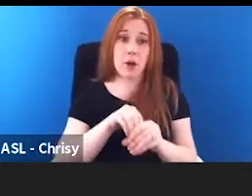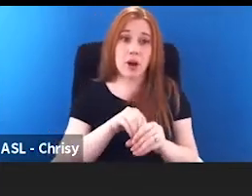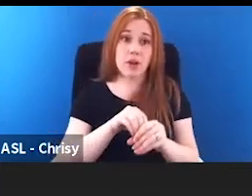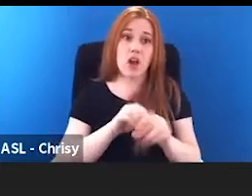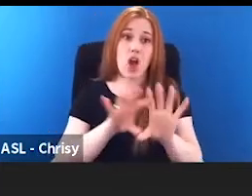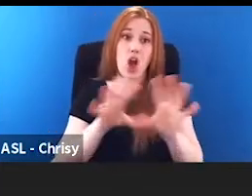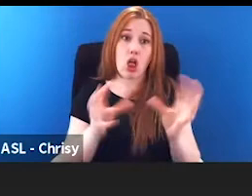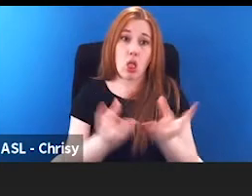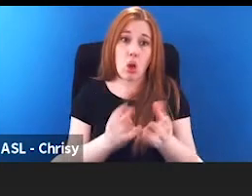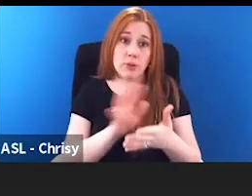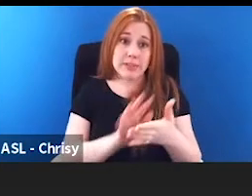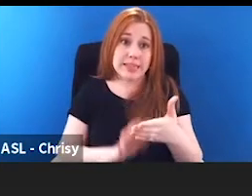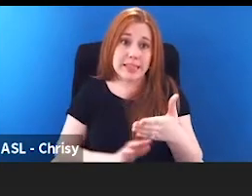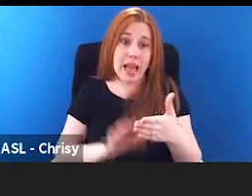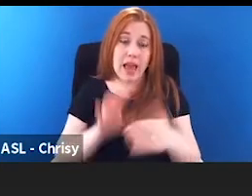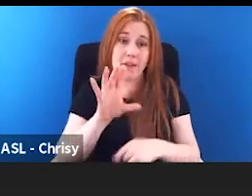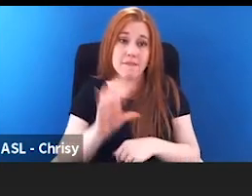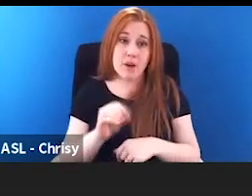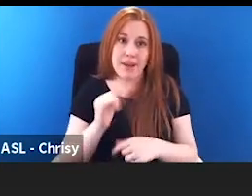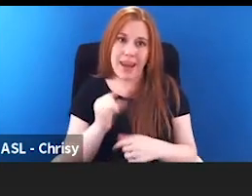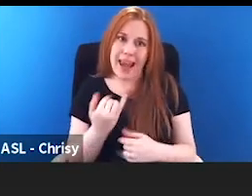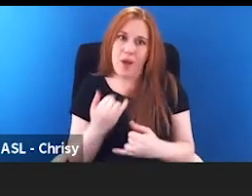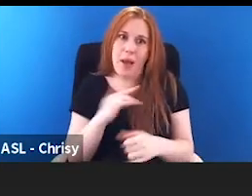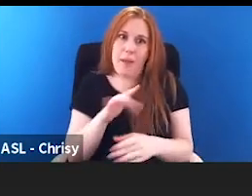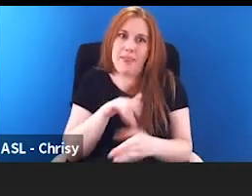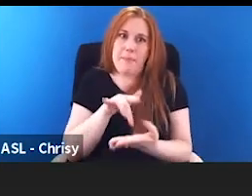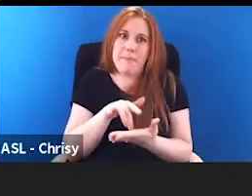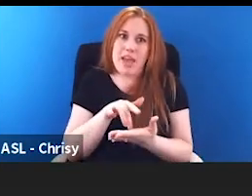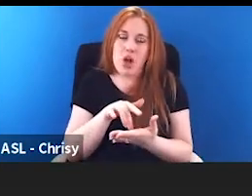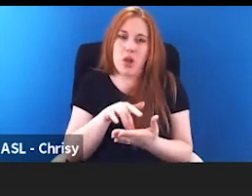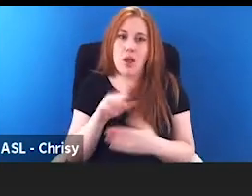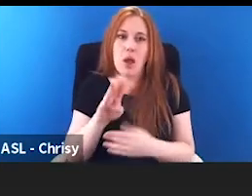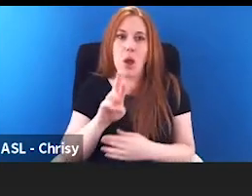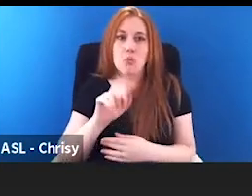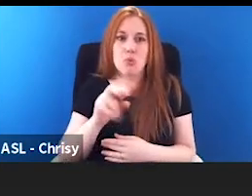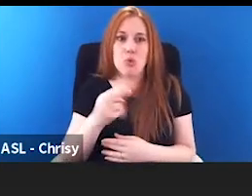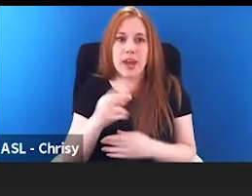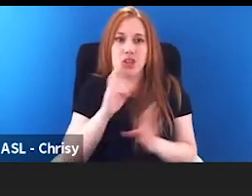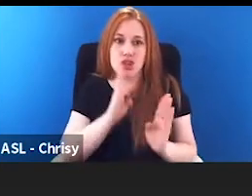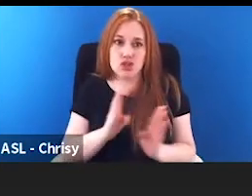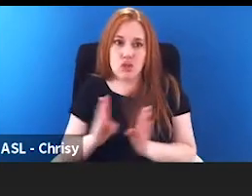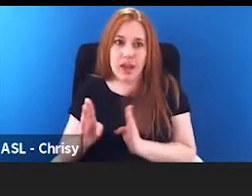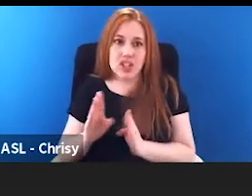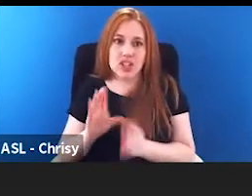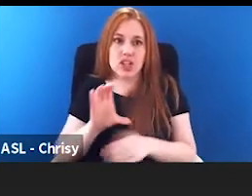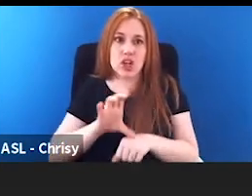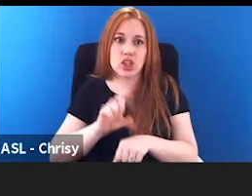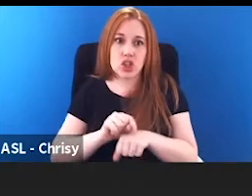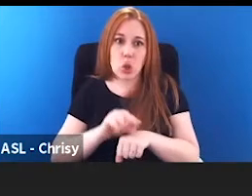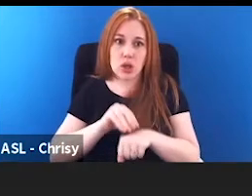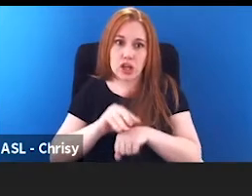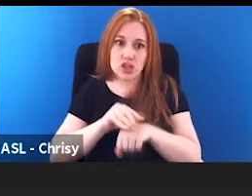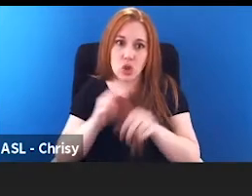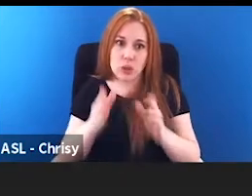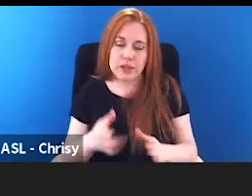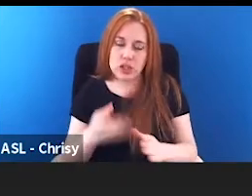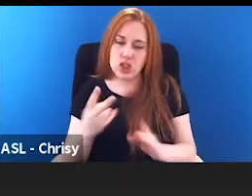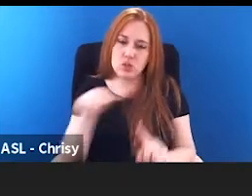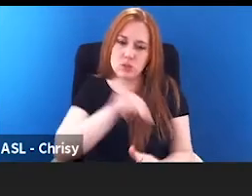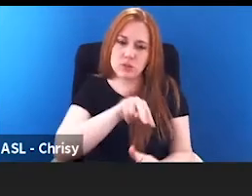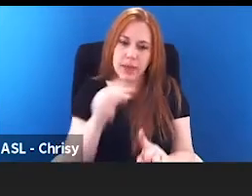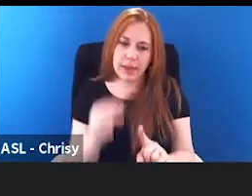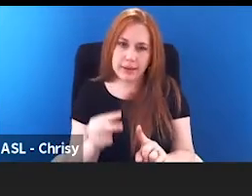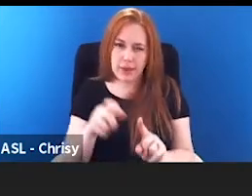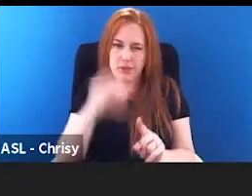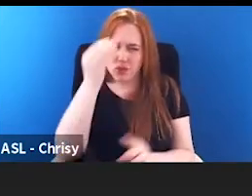I'm kind of sitting in the middle now as a brand strategist and consultant. There's two sides to this that we have to keep our minds and perspectives on. The first piece